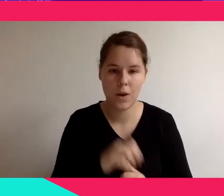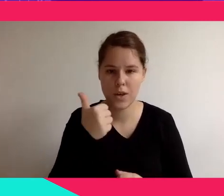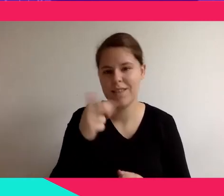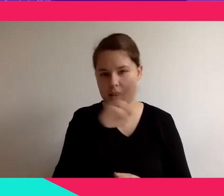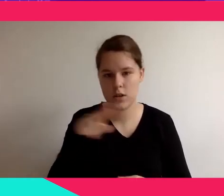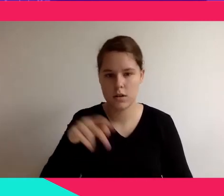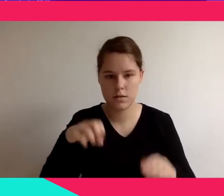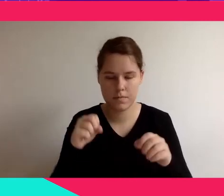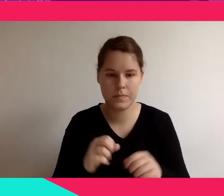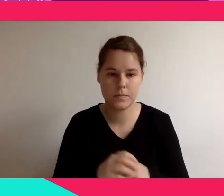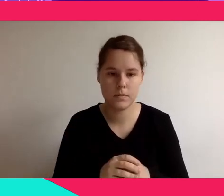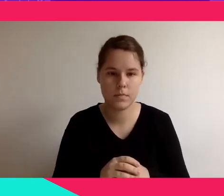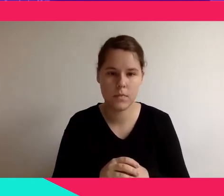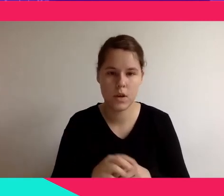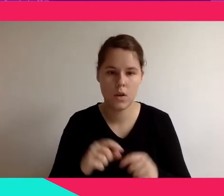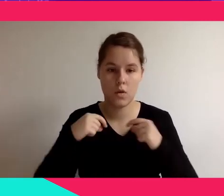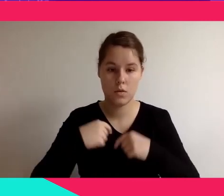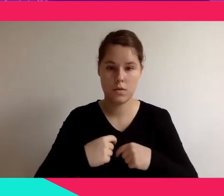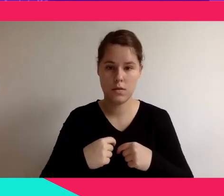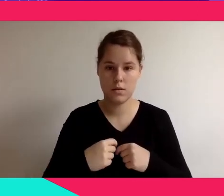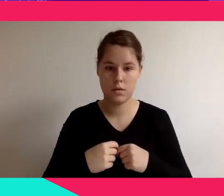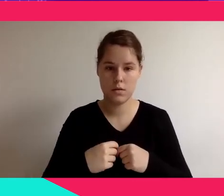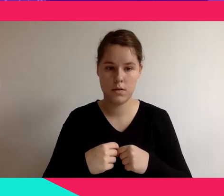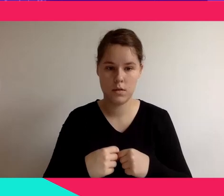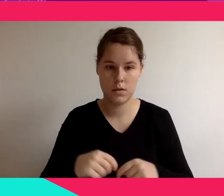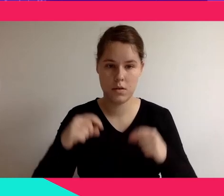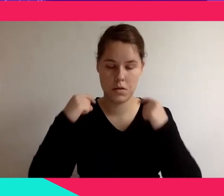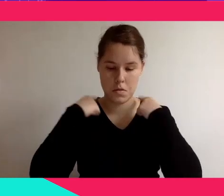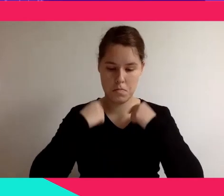the three little putti are trying to do in Cranach's painting.